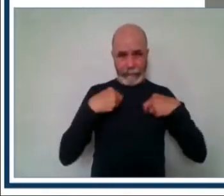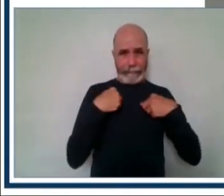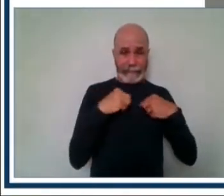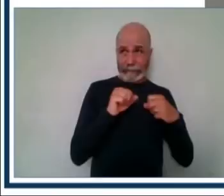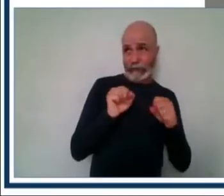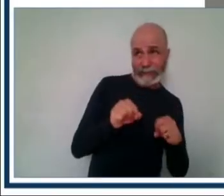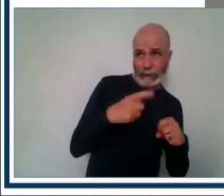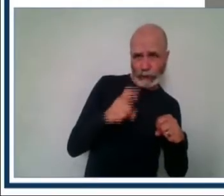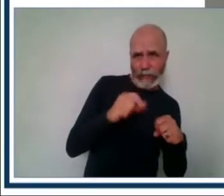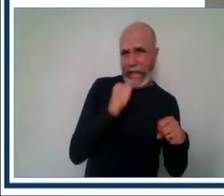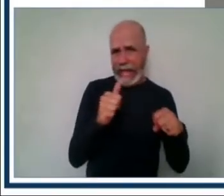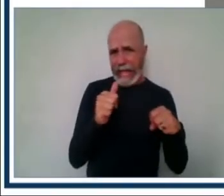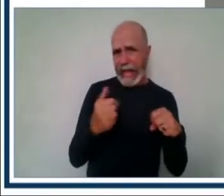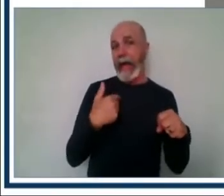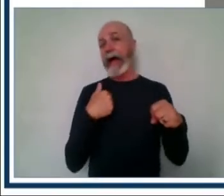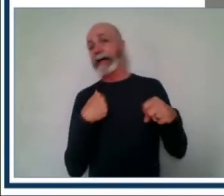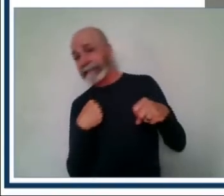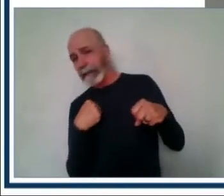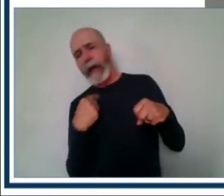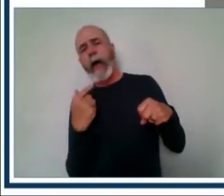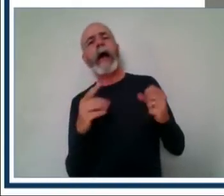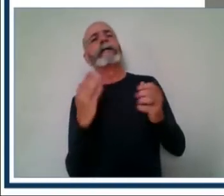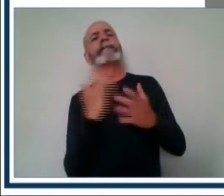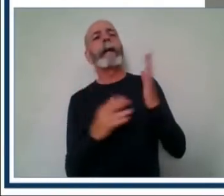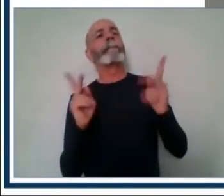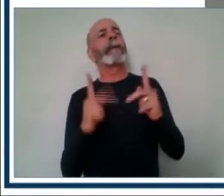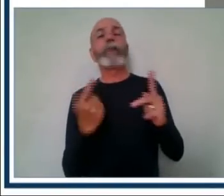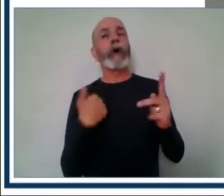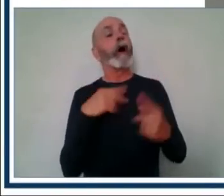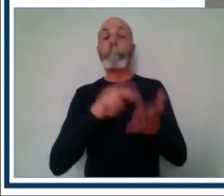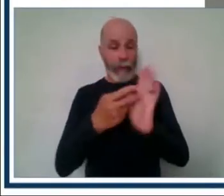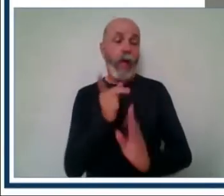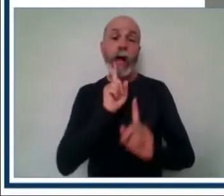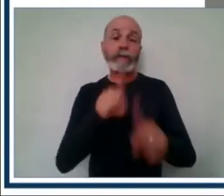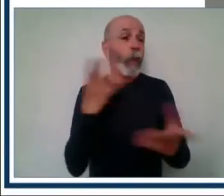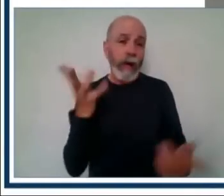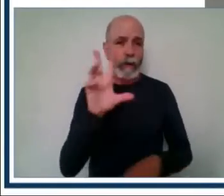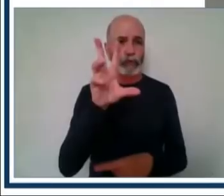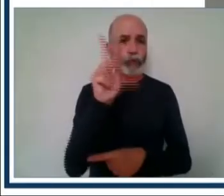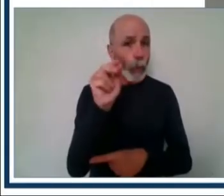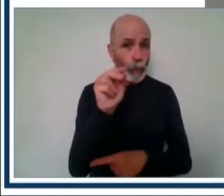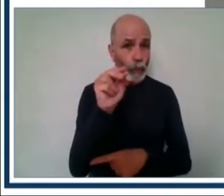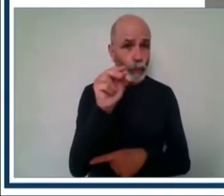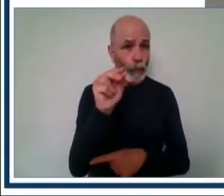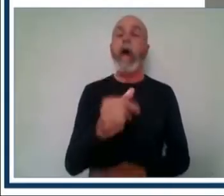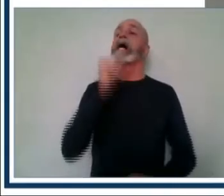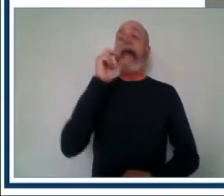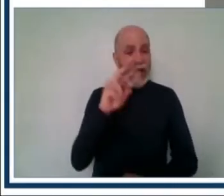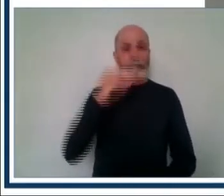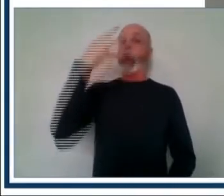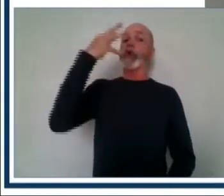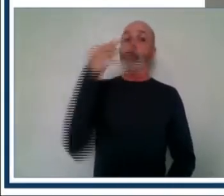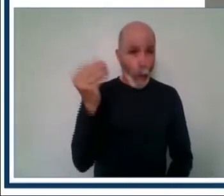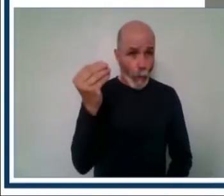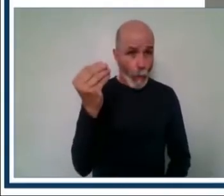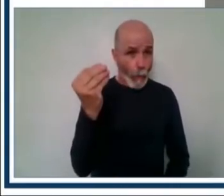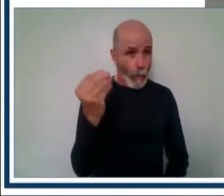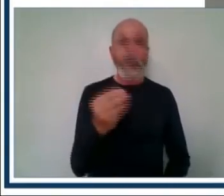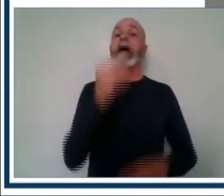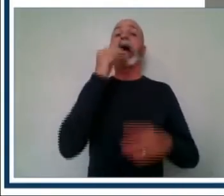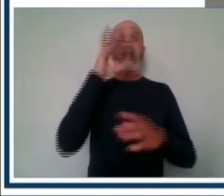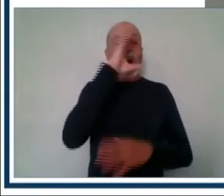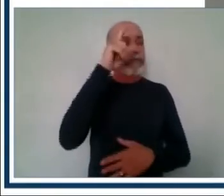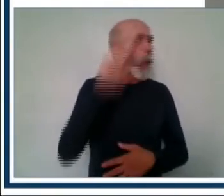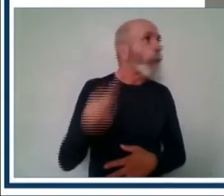is probably no. Don't do that or don't go there. Do not look for loopholes. We